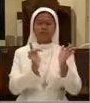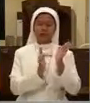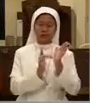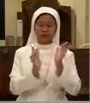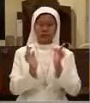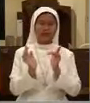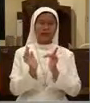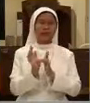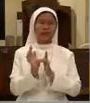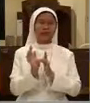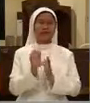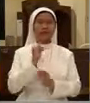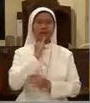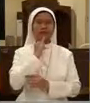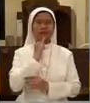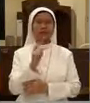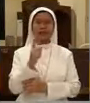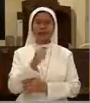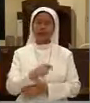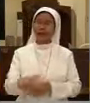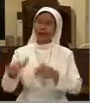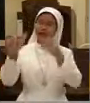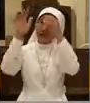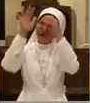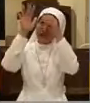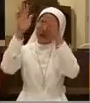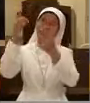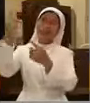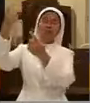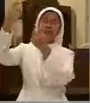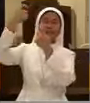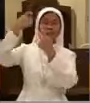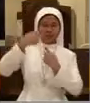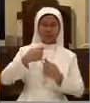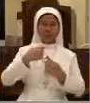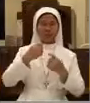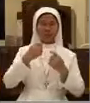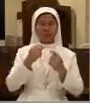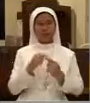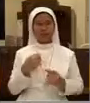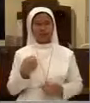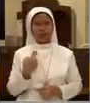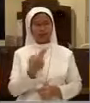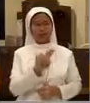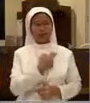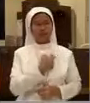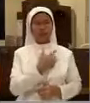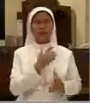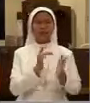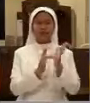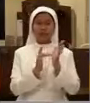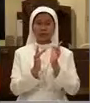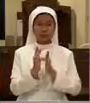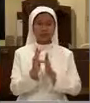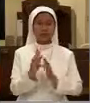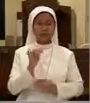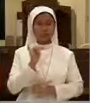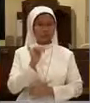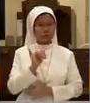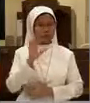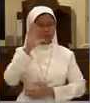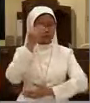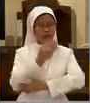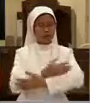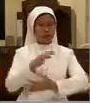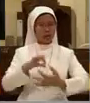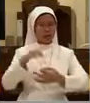Jesus is the Father's gift to us. Jesus was, even though he's the Son of God,